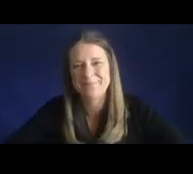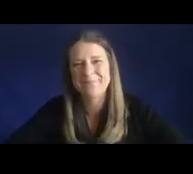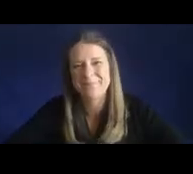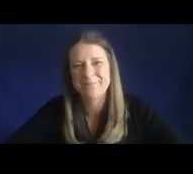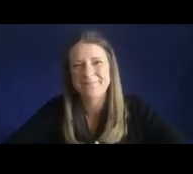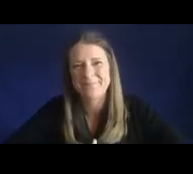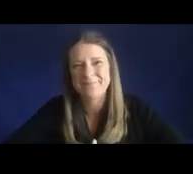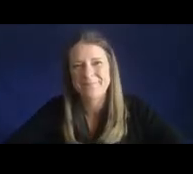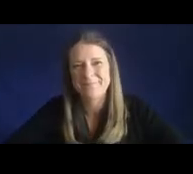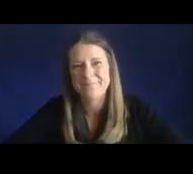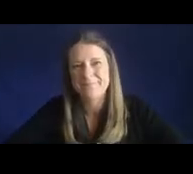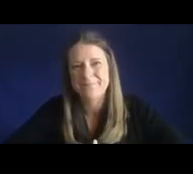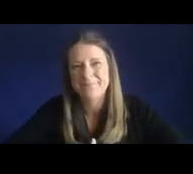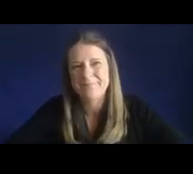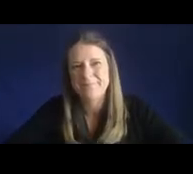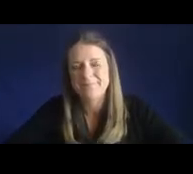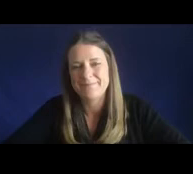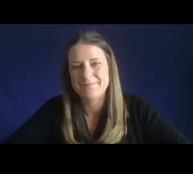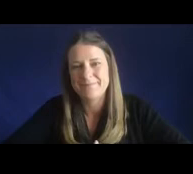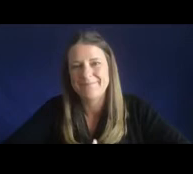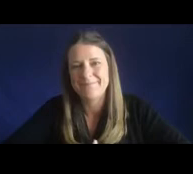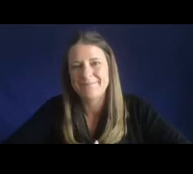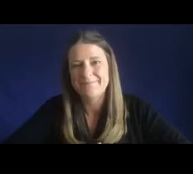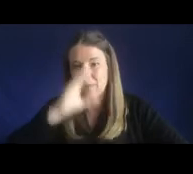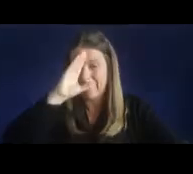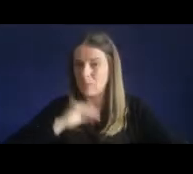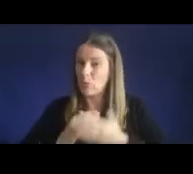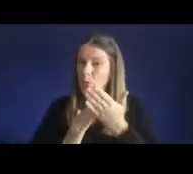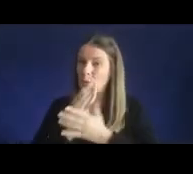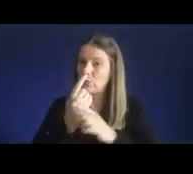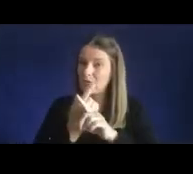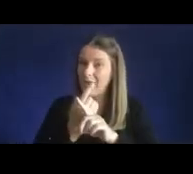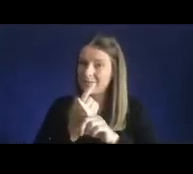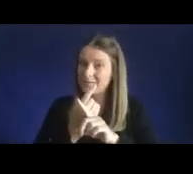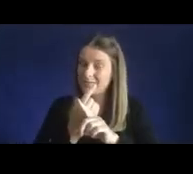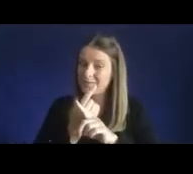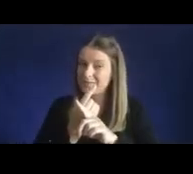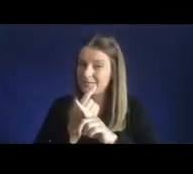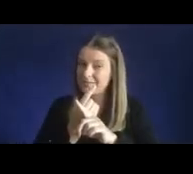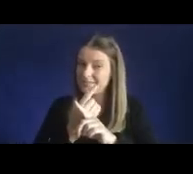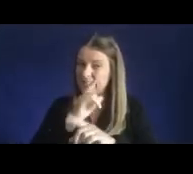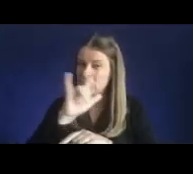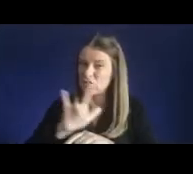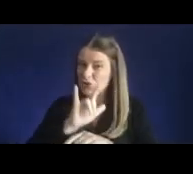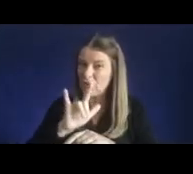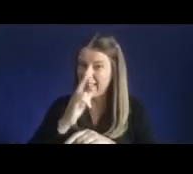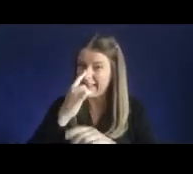Sorry, that's so if you can let me know in the chat if Jill is visible, that would be